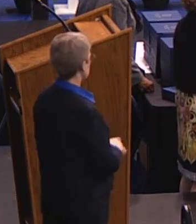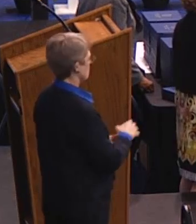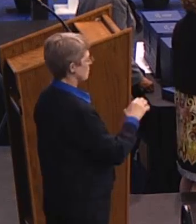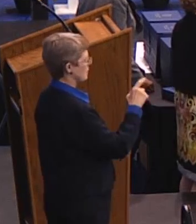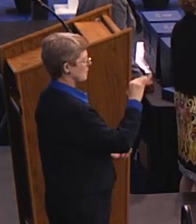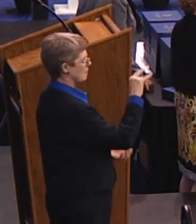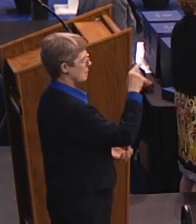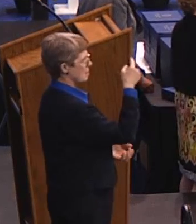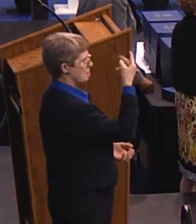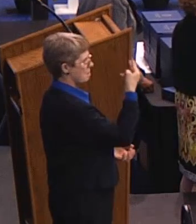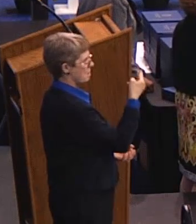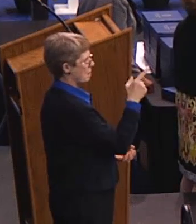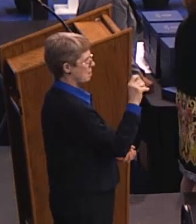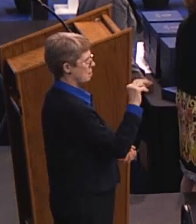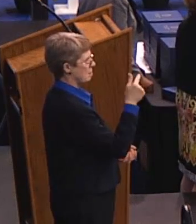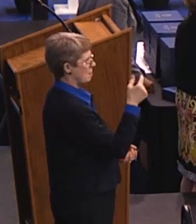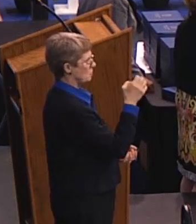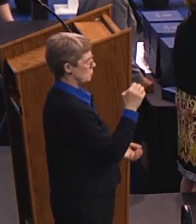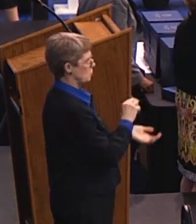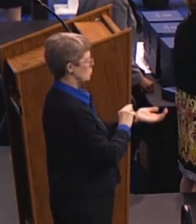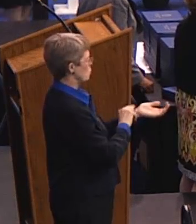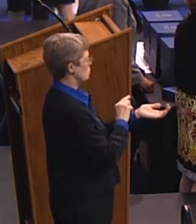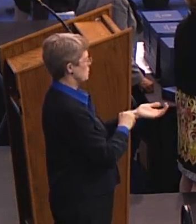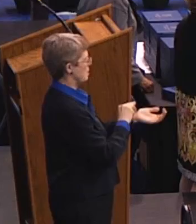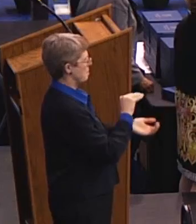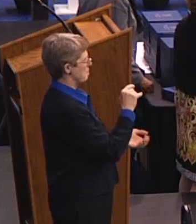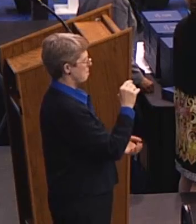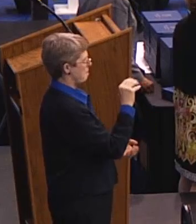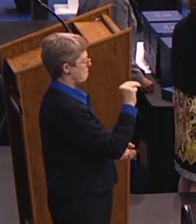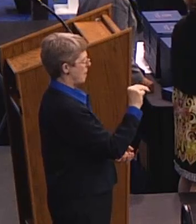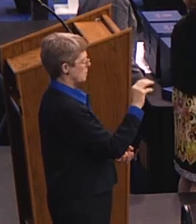Elizabeth Yates Large, nursing, magna cum laude.